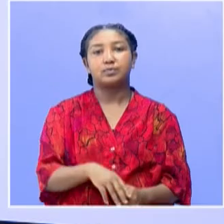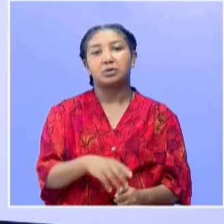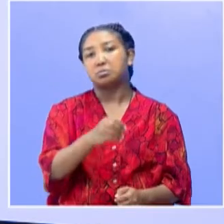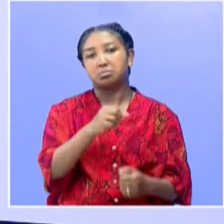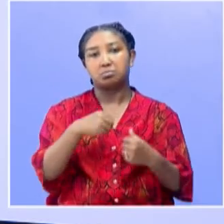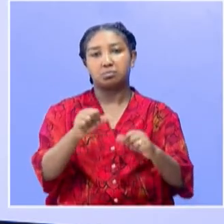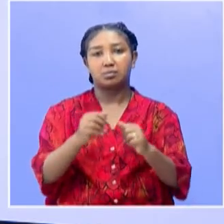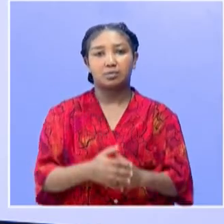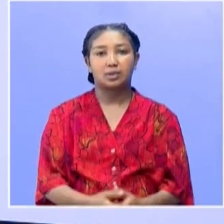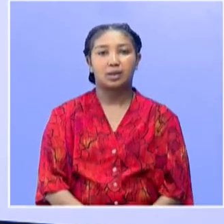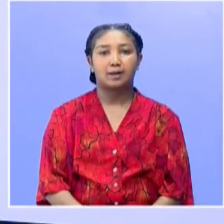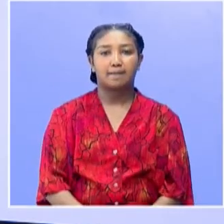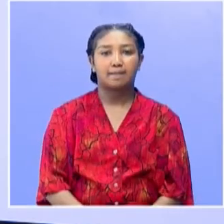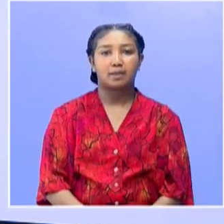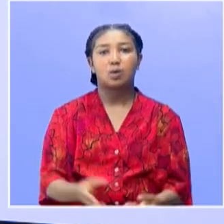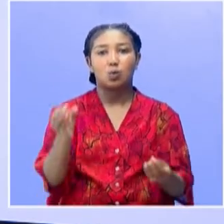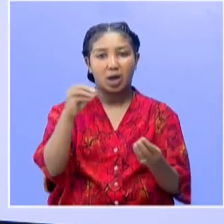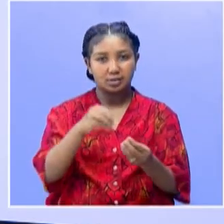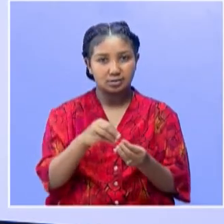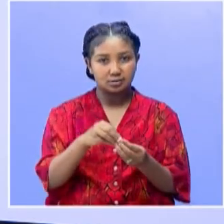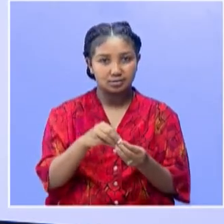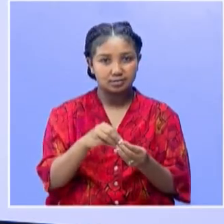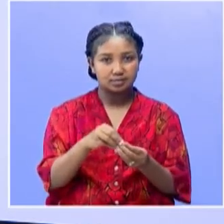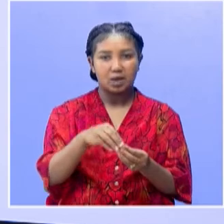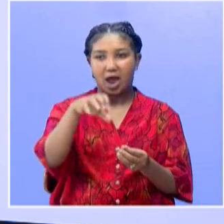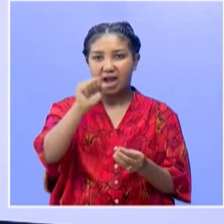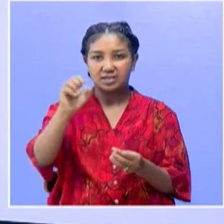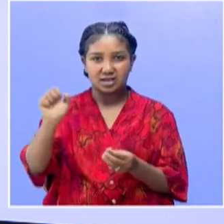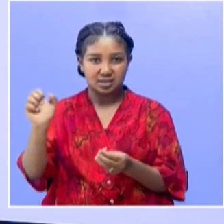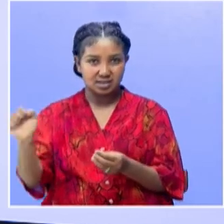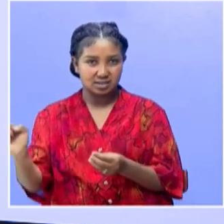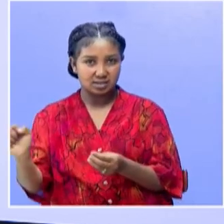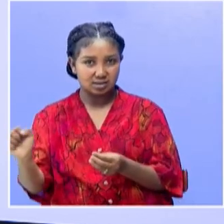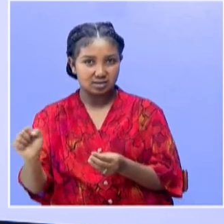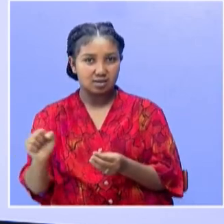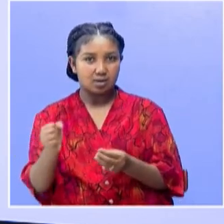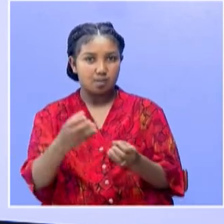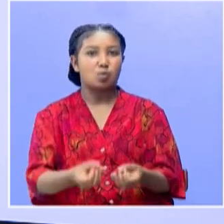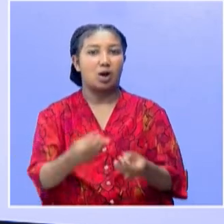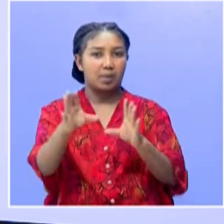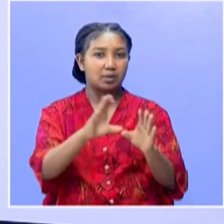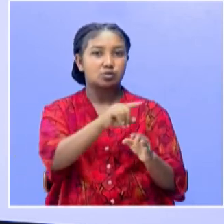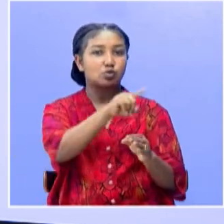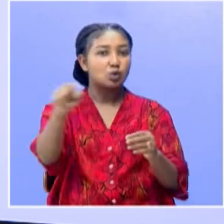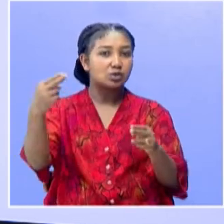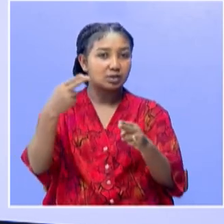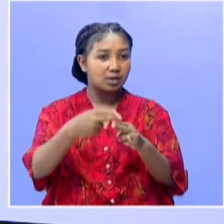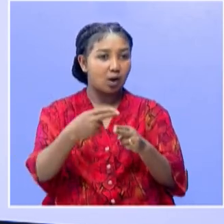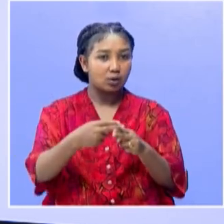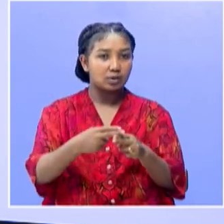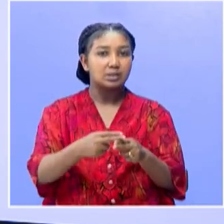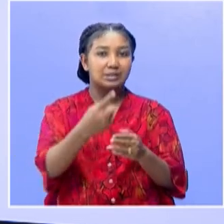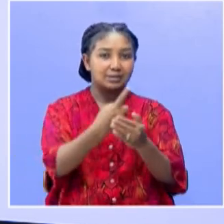Etc. We add what? We add s. We can make them plural. So those nouns that you